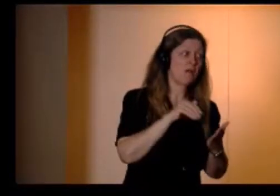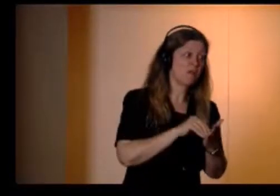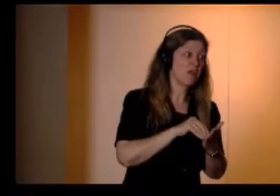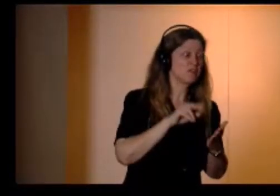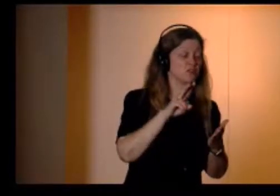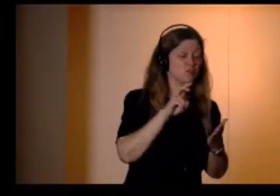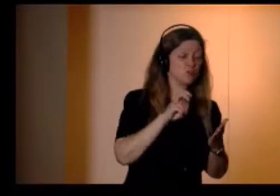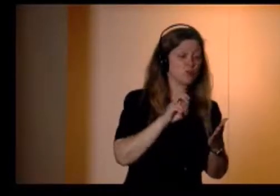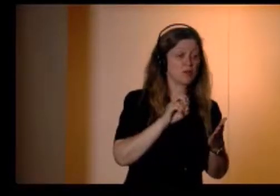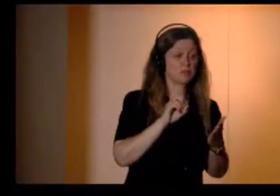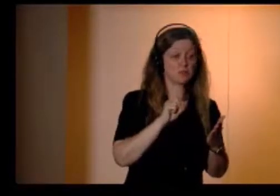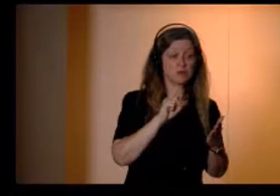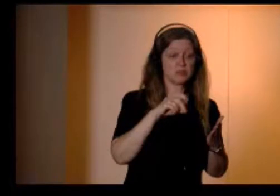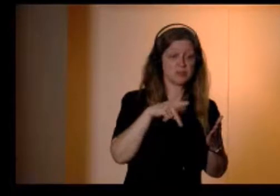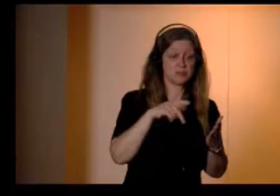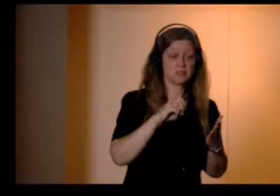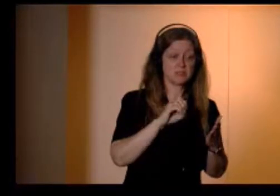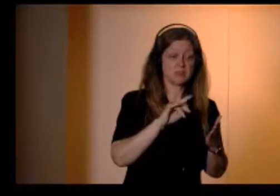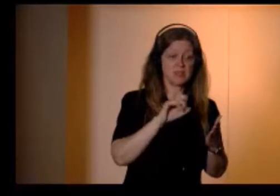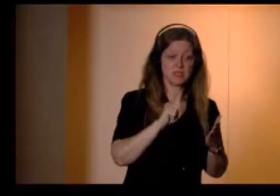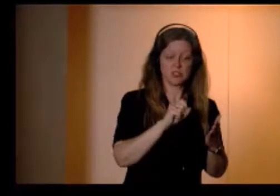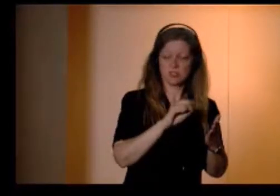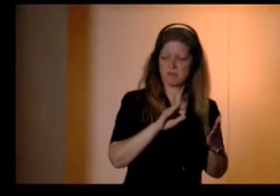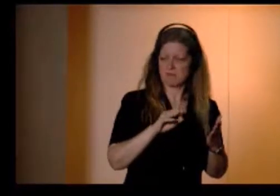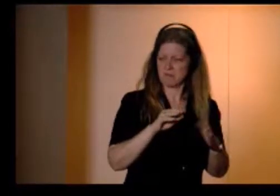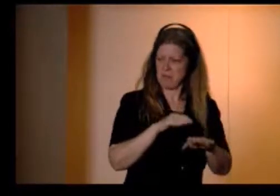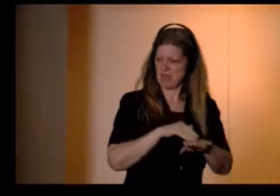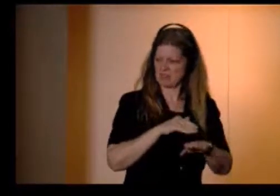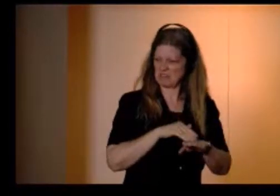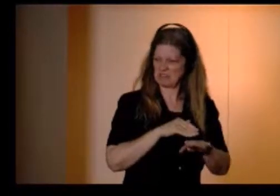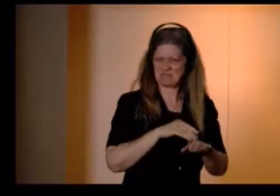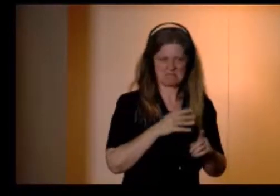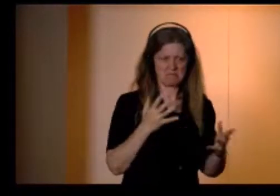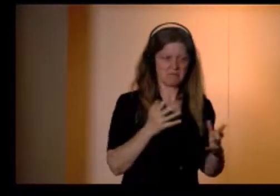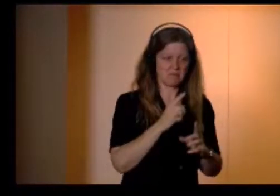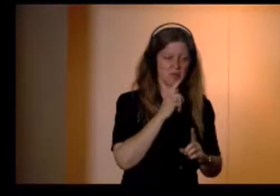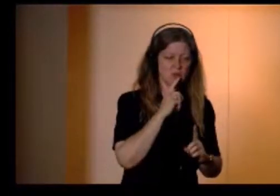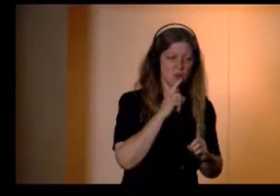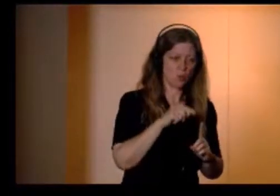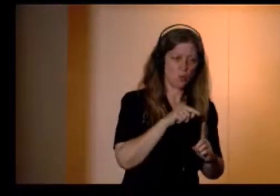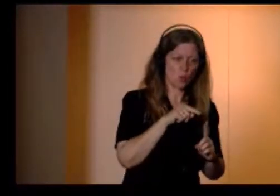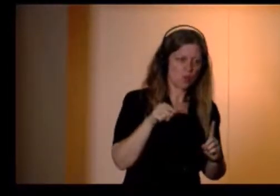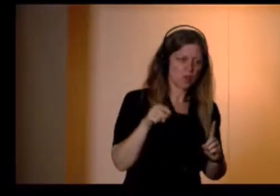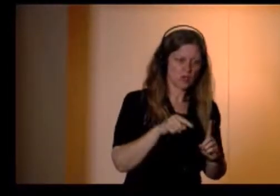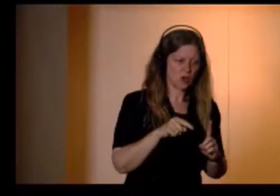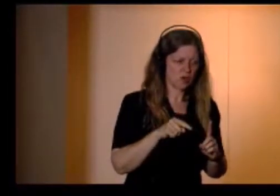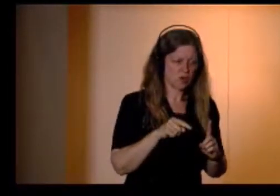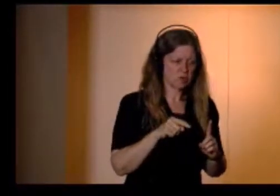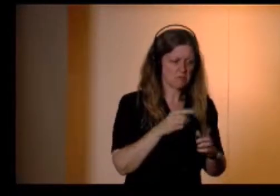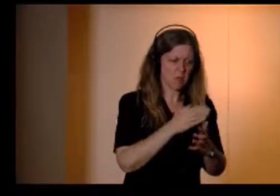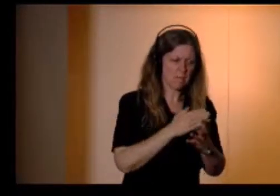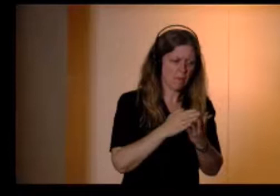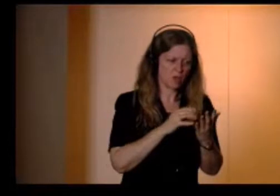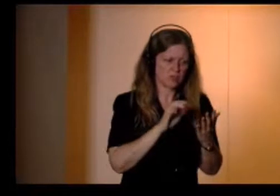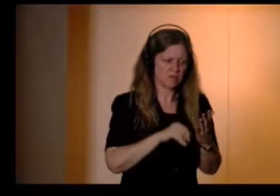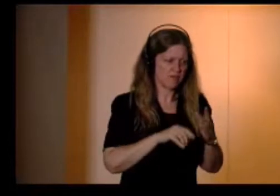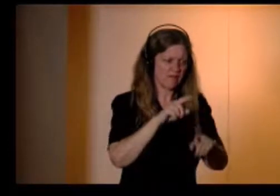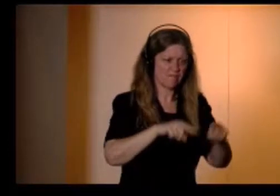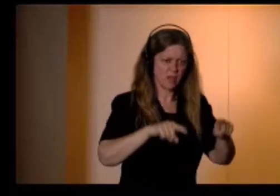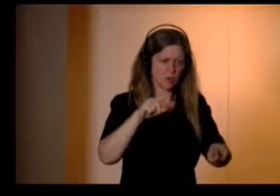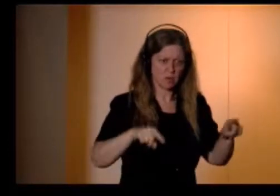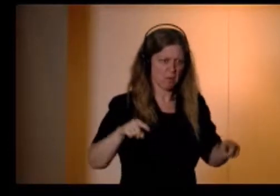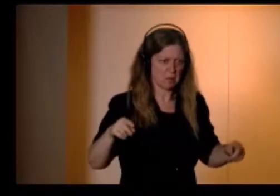here represented in the Smithsonian. What are the components of that variability, right? Can you explain that? Can you, and